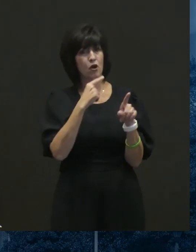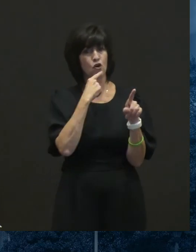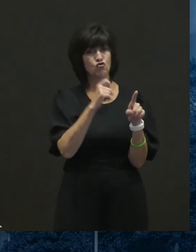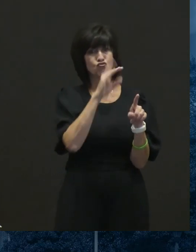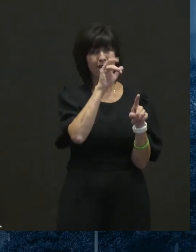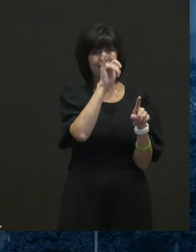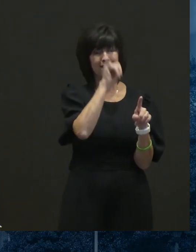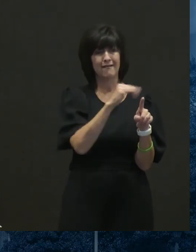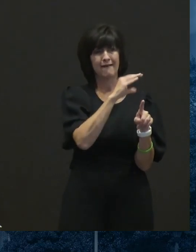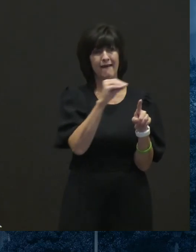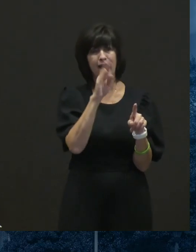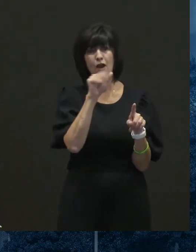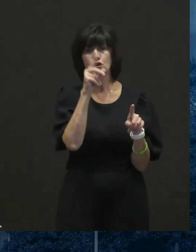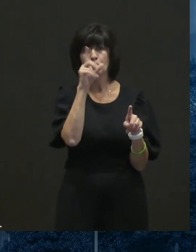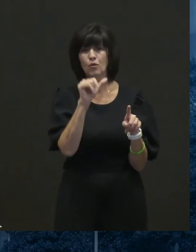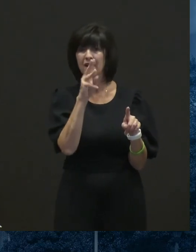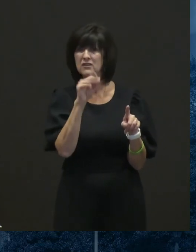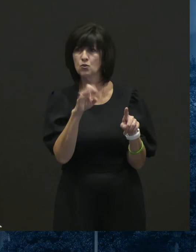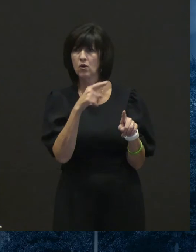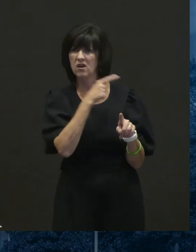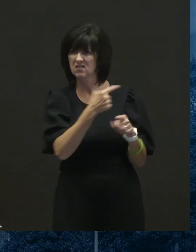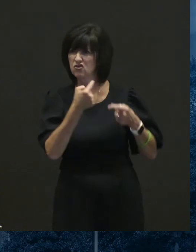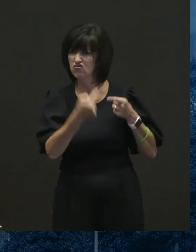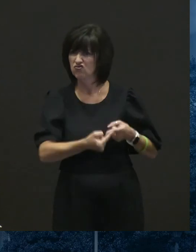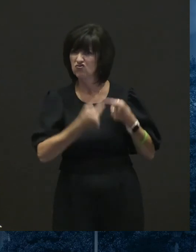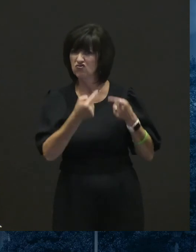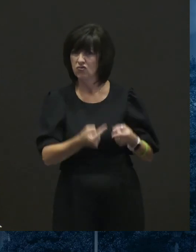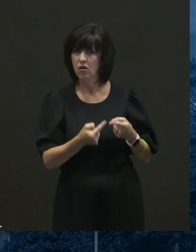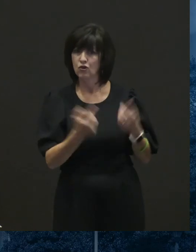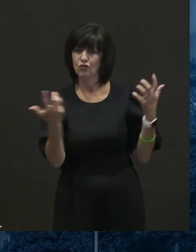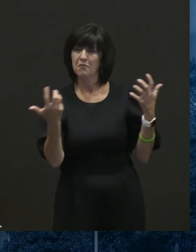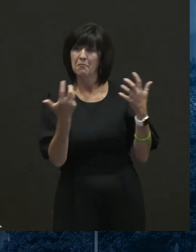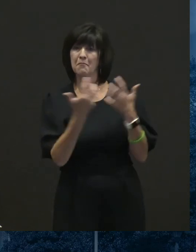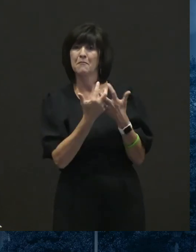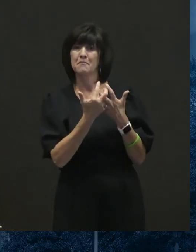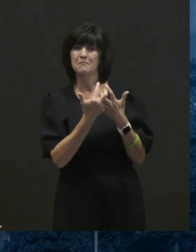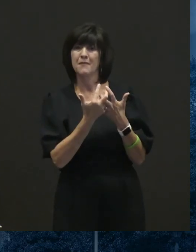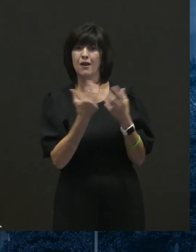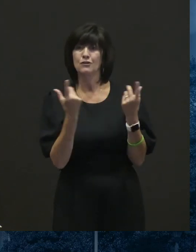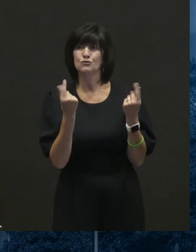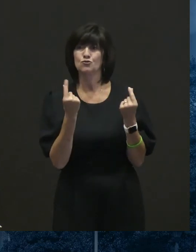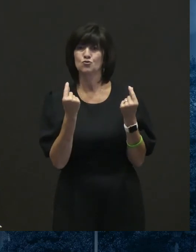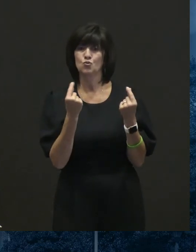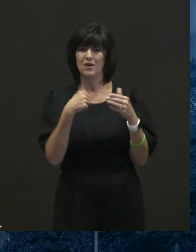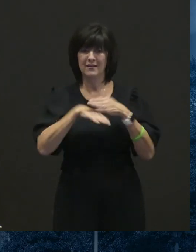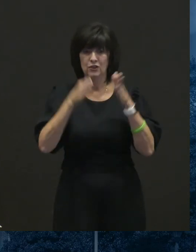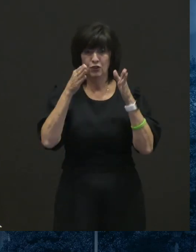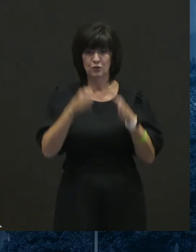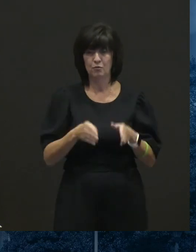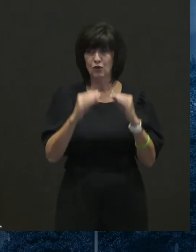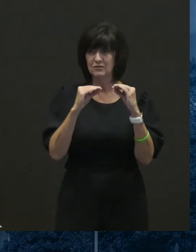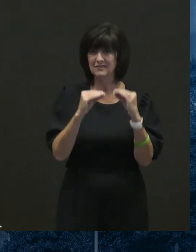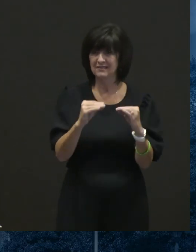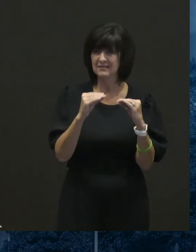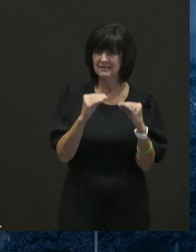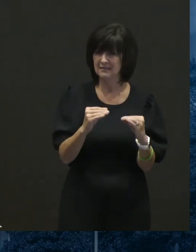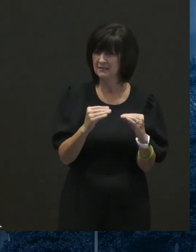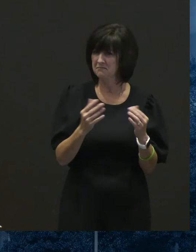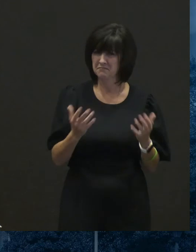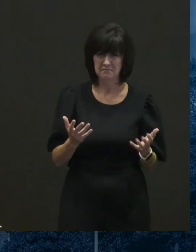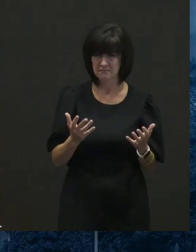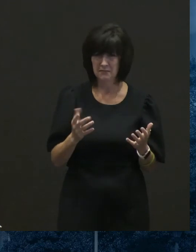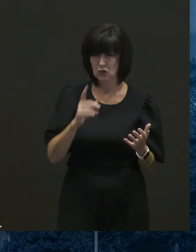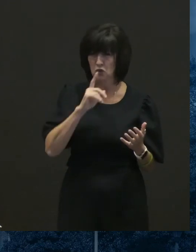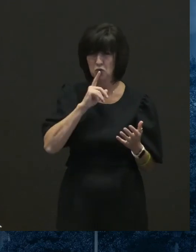hybrid model that matches requests for in-person learning. There's no social distancing requirement changes between the yellow and green phases. Do you see this being